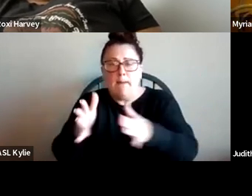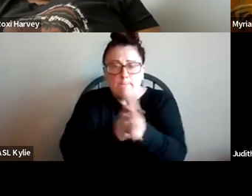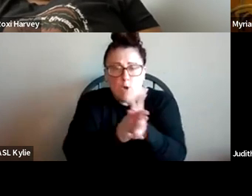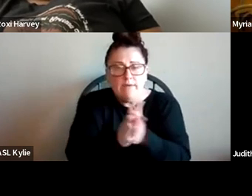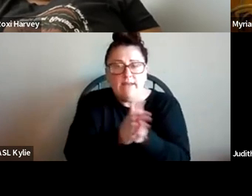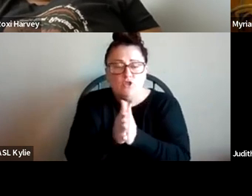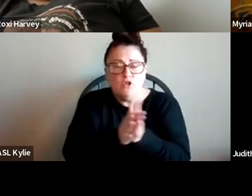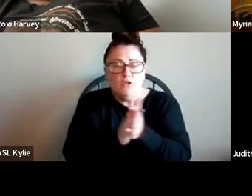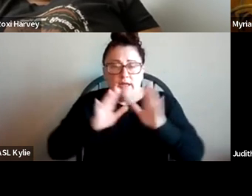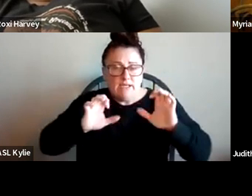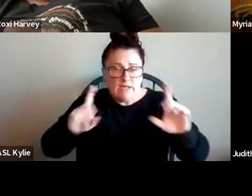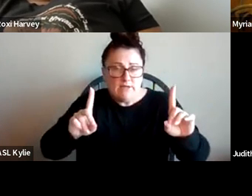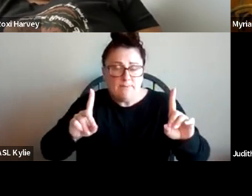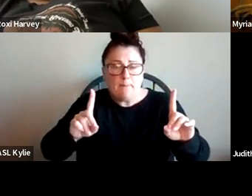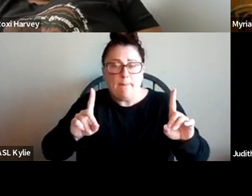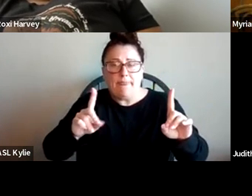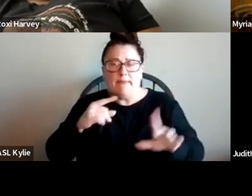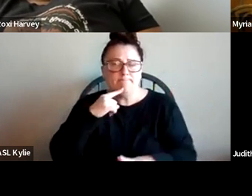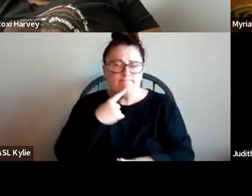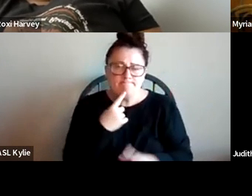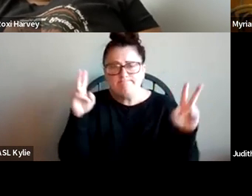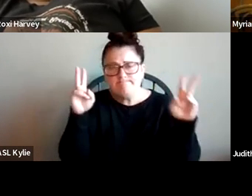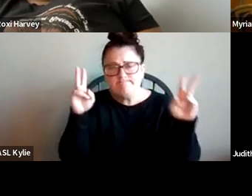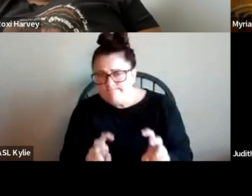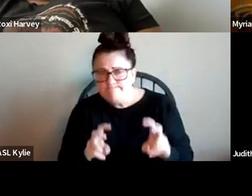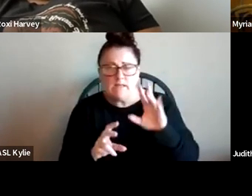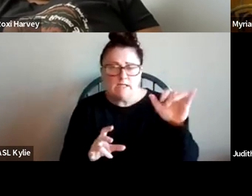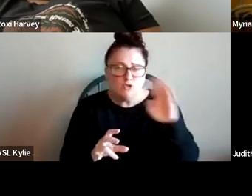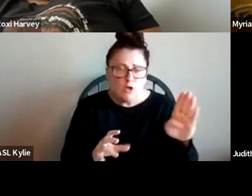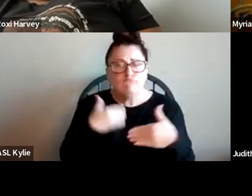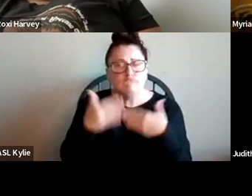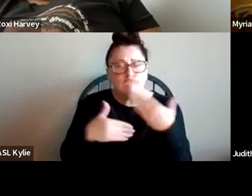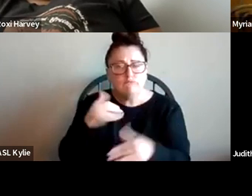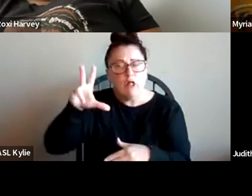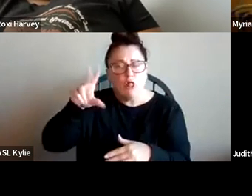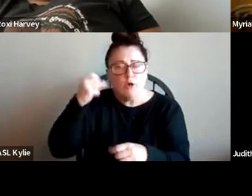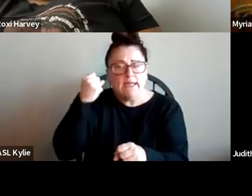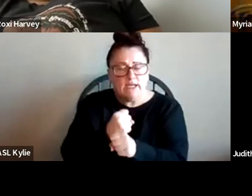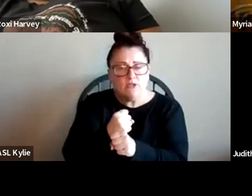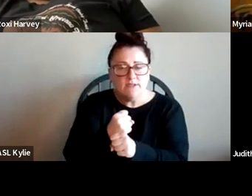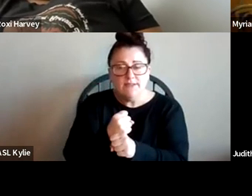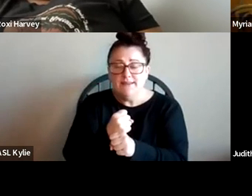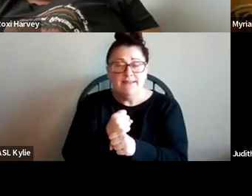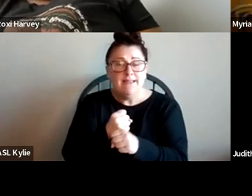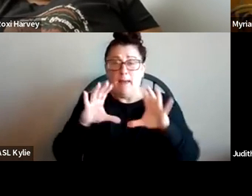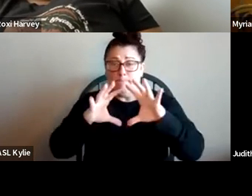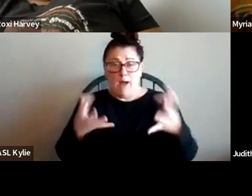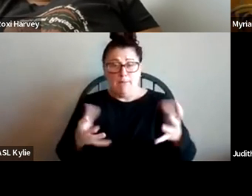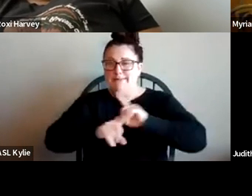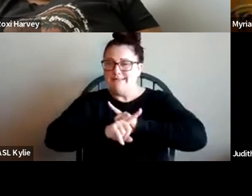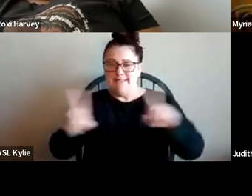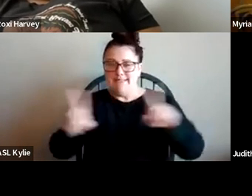motivational education to look seriously at the jobs of the next 30 years, we would have a different population in